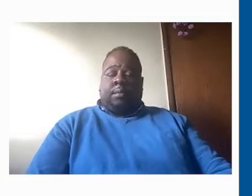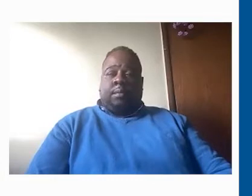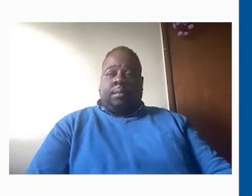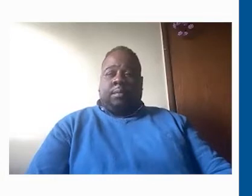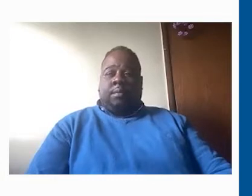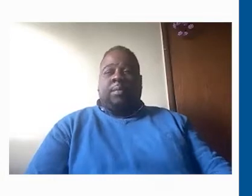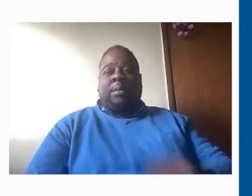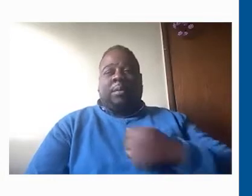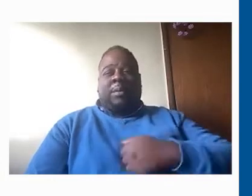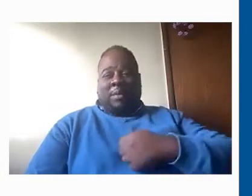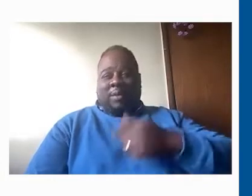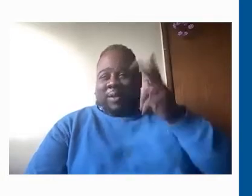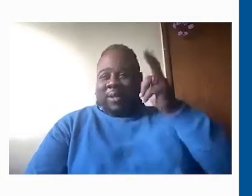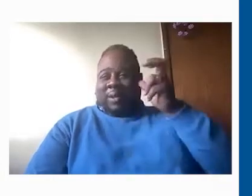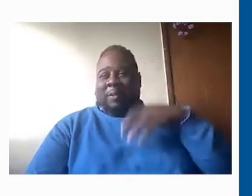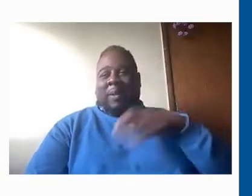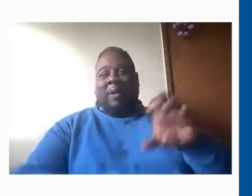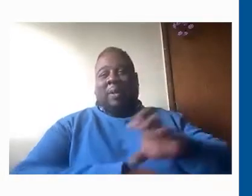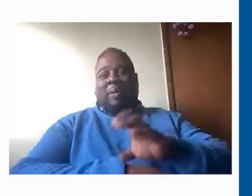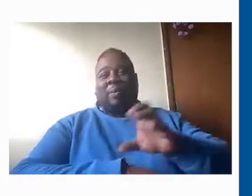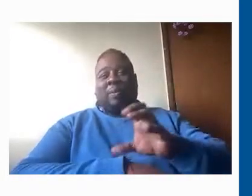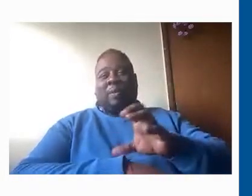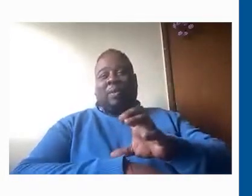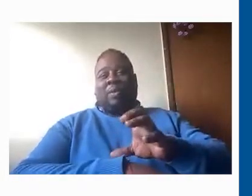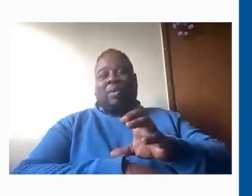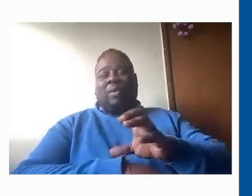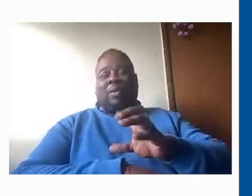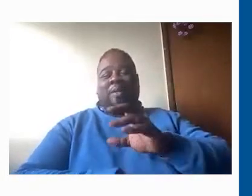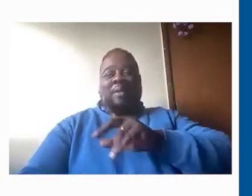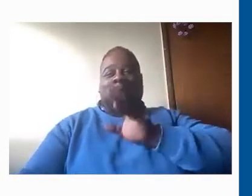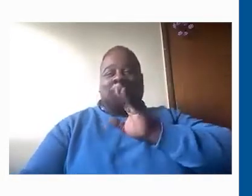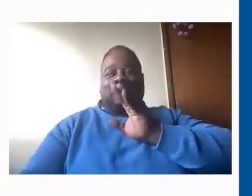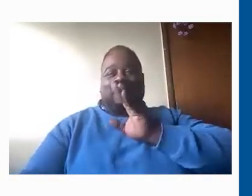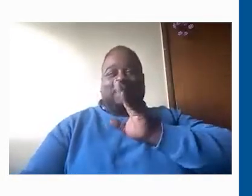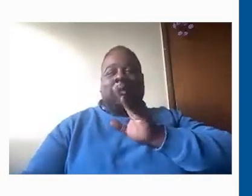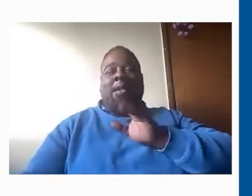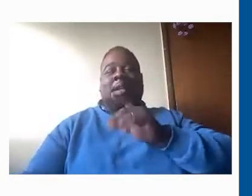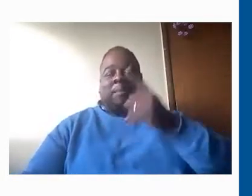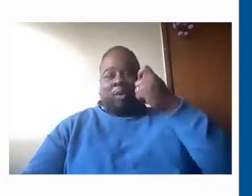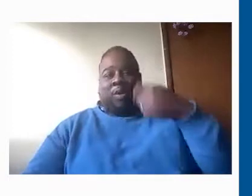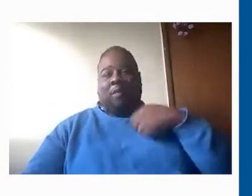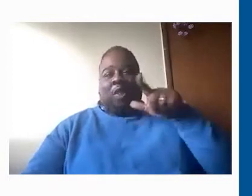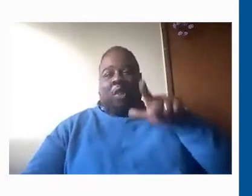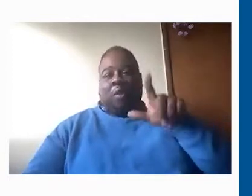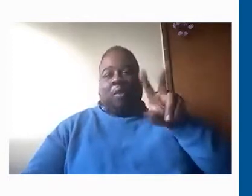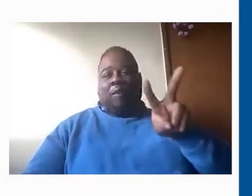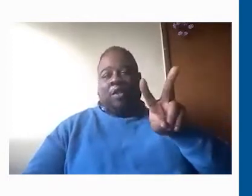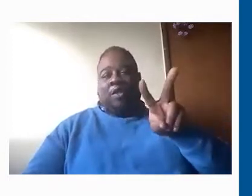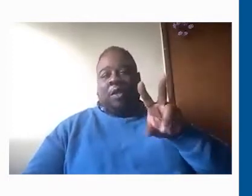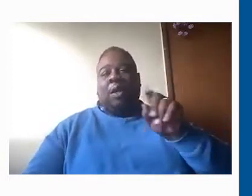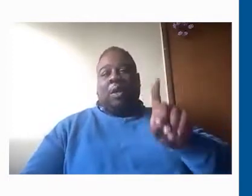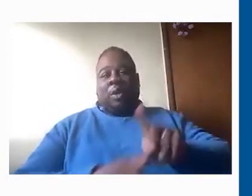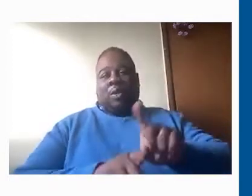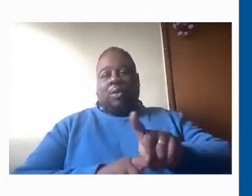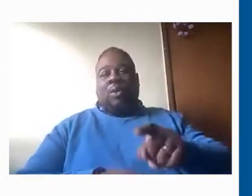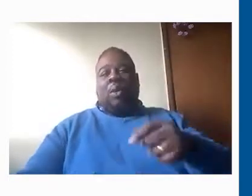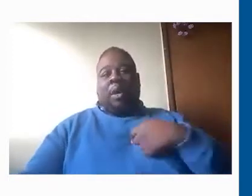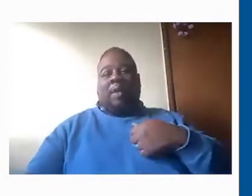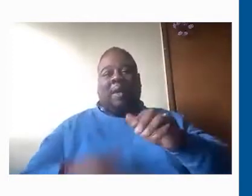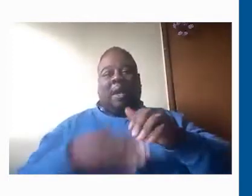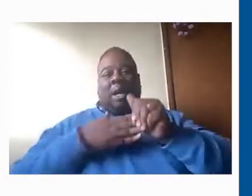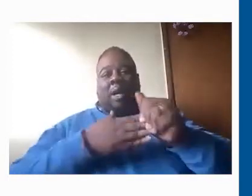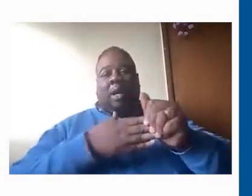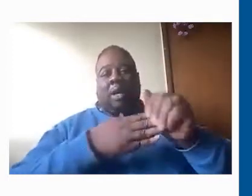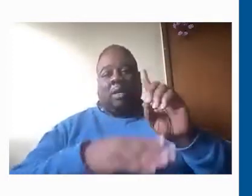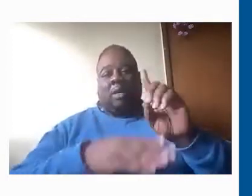reader. I have low vision, so full disclosure, I also use a guide dog to travel throughout the city. Our presentations currently